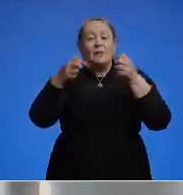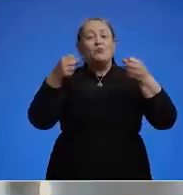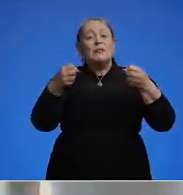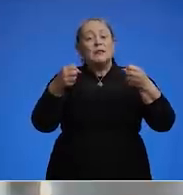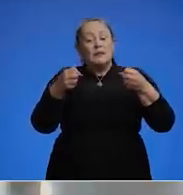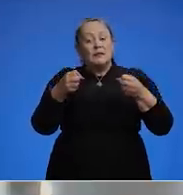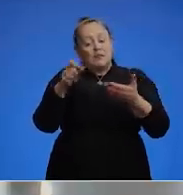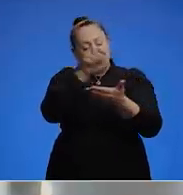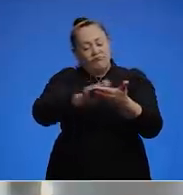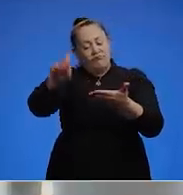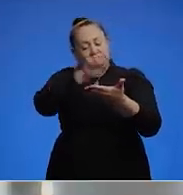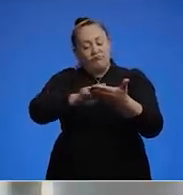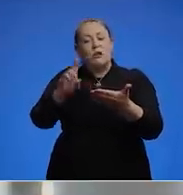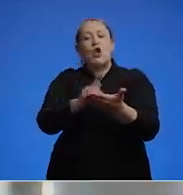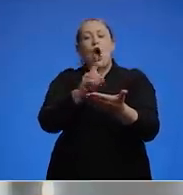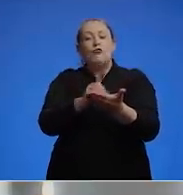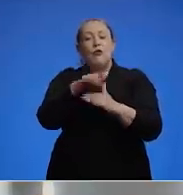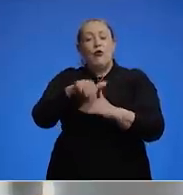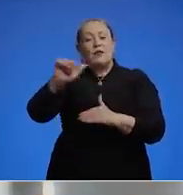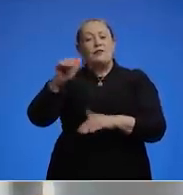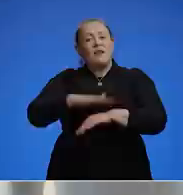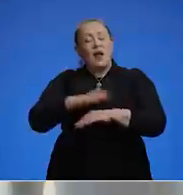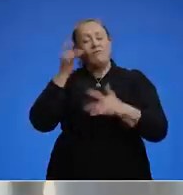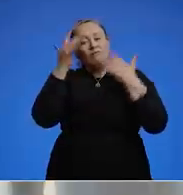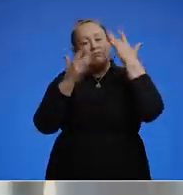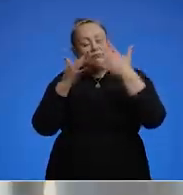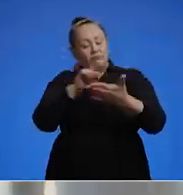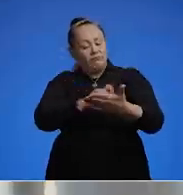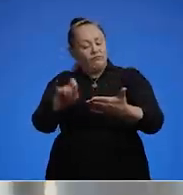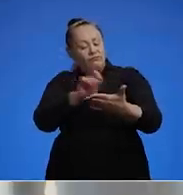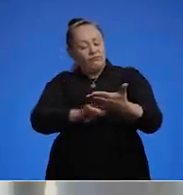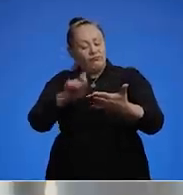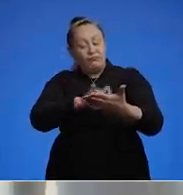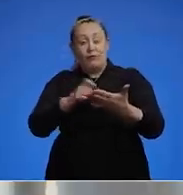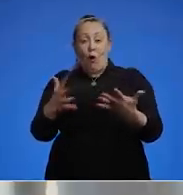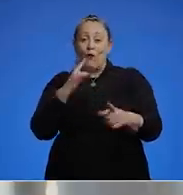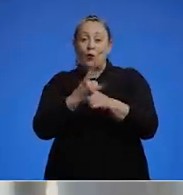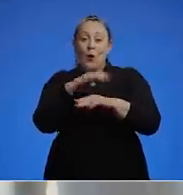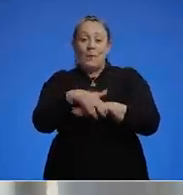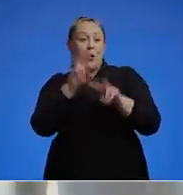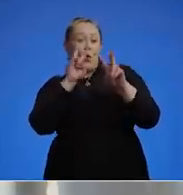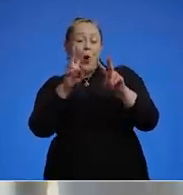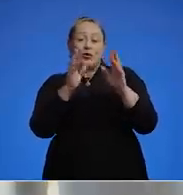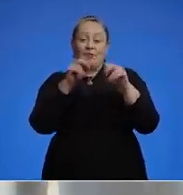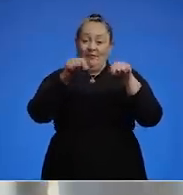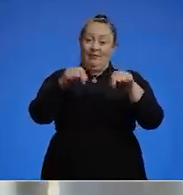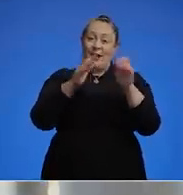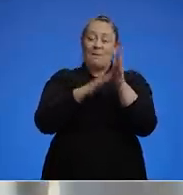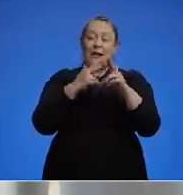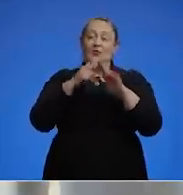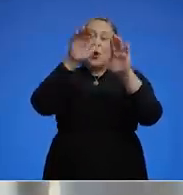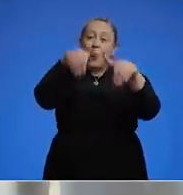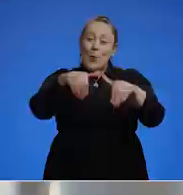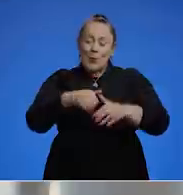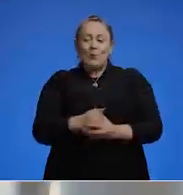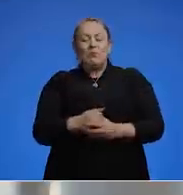wrote a diary reflecting on his situation. He referred often in his diary to watching Mass for you at home, but many times